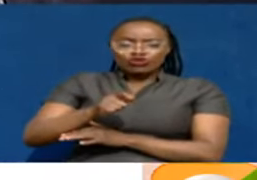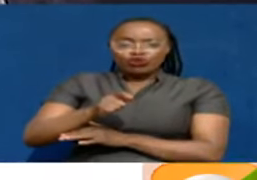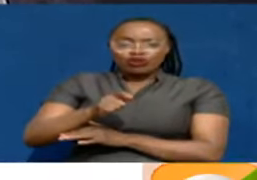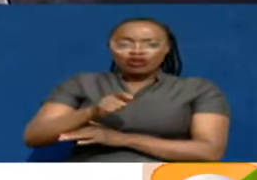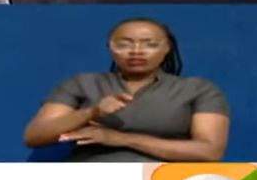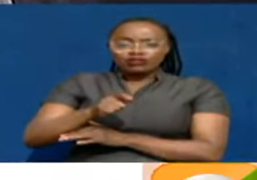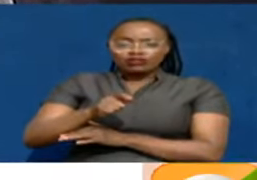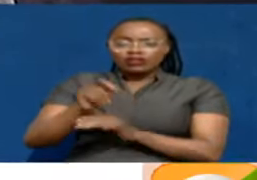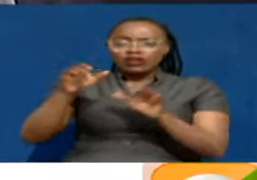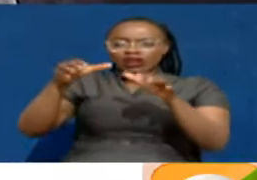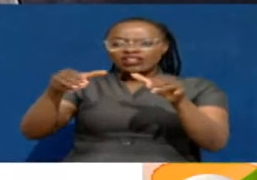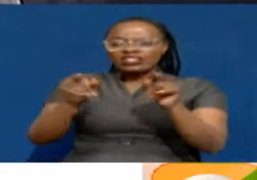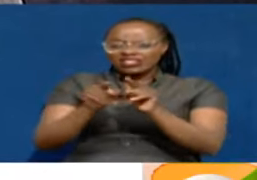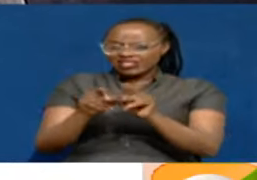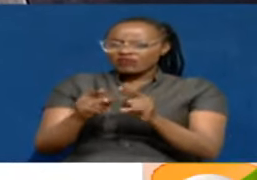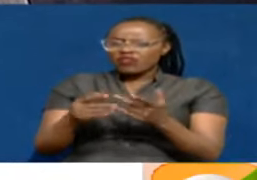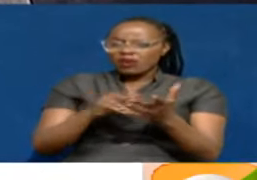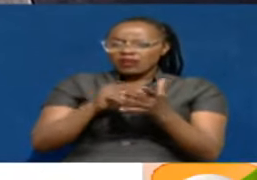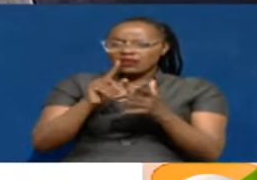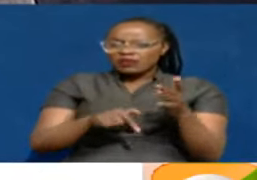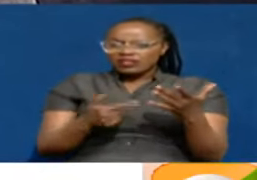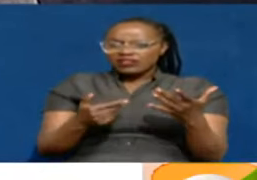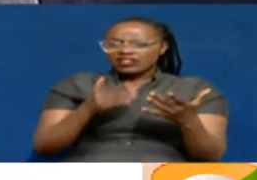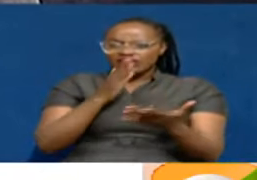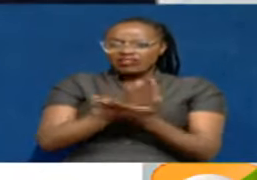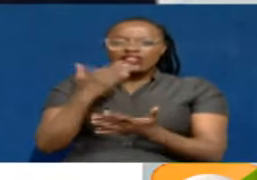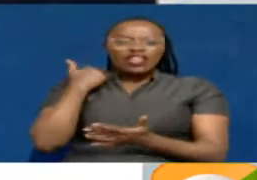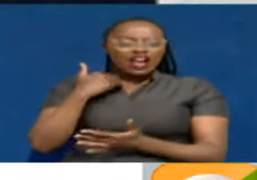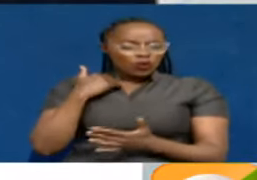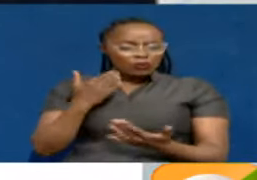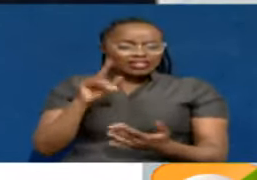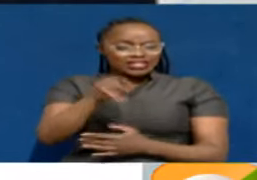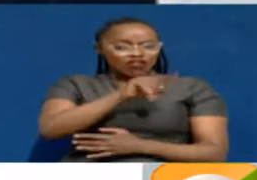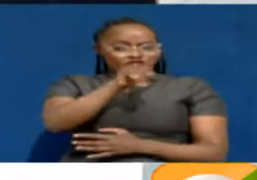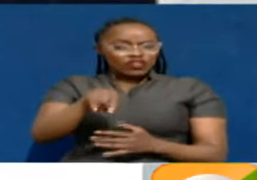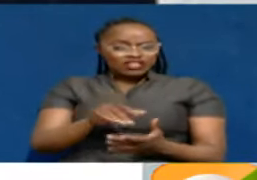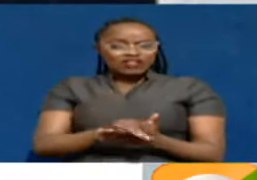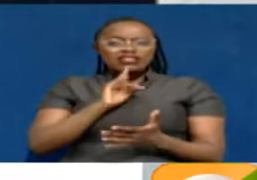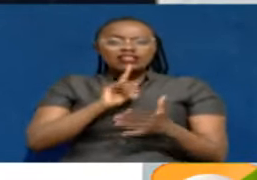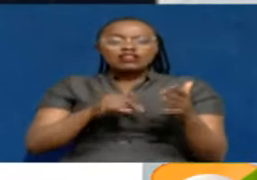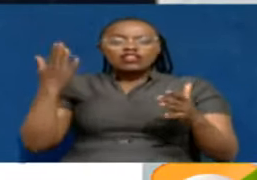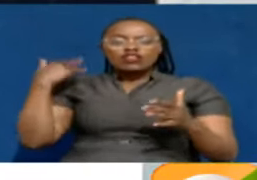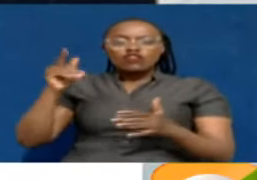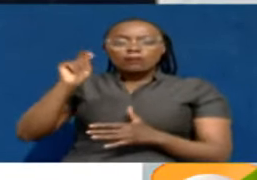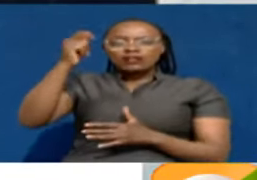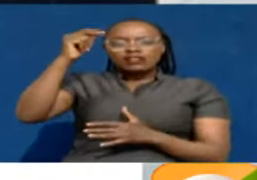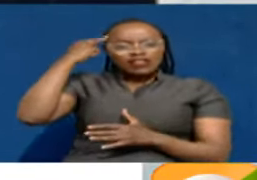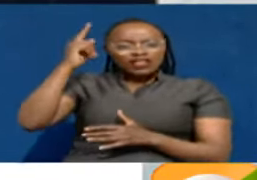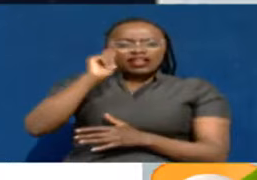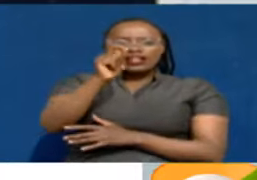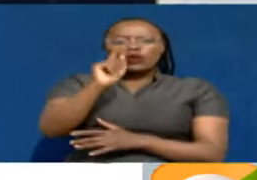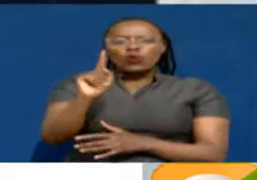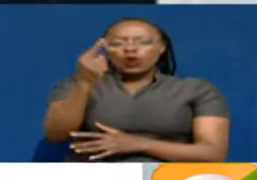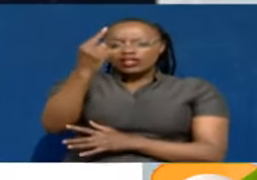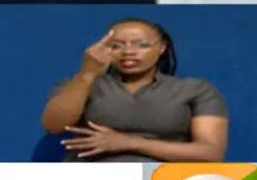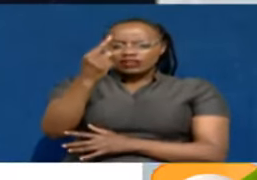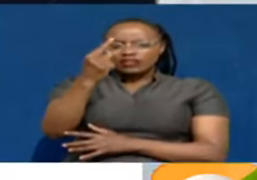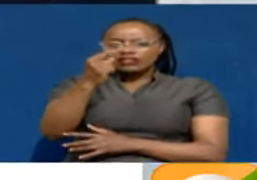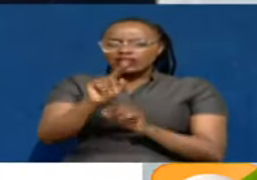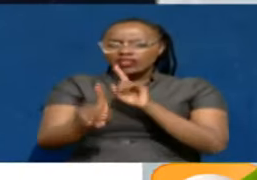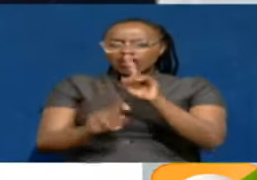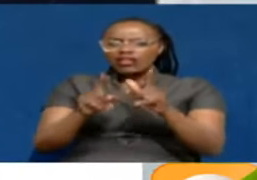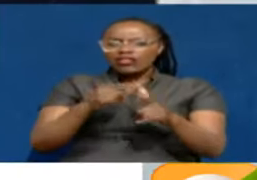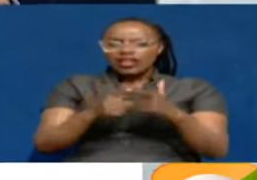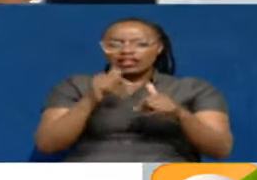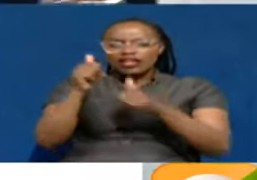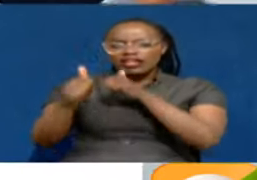what... It's not even an actual criminal offense. In fact, they say that the former president, I think, testified only once at the inquiry